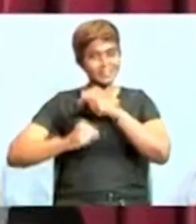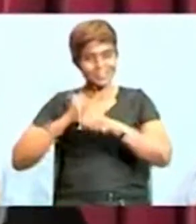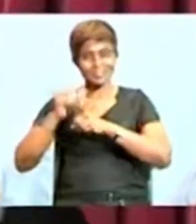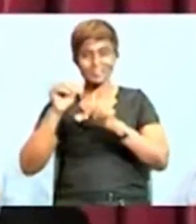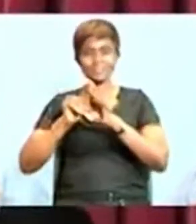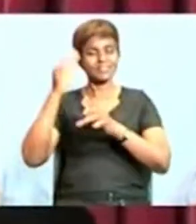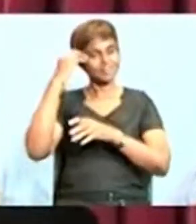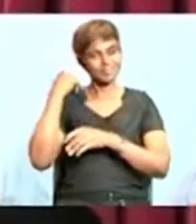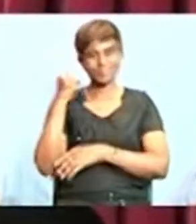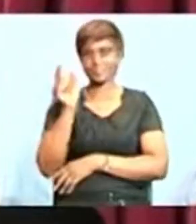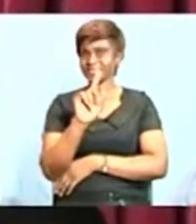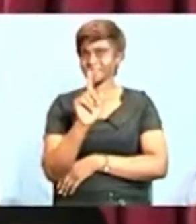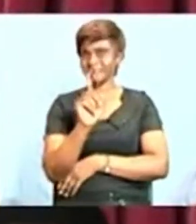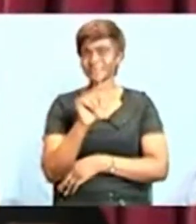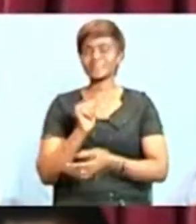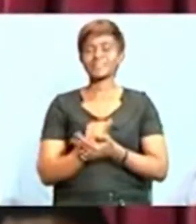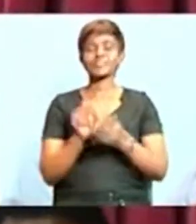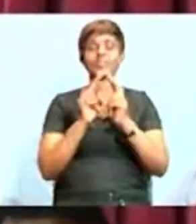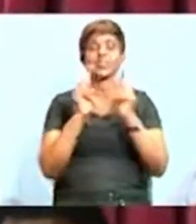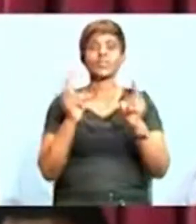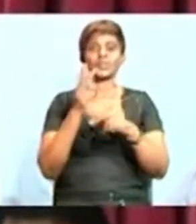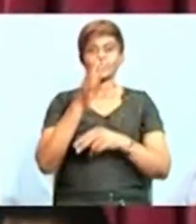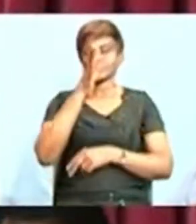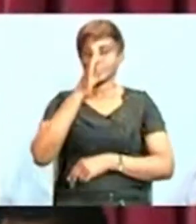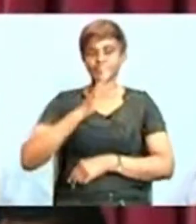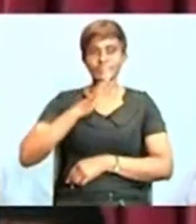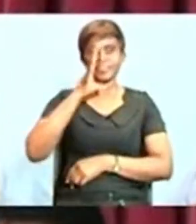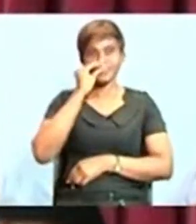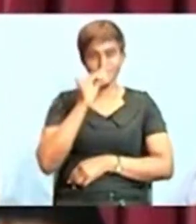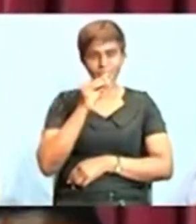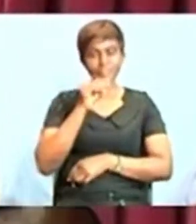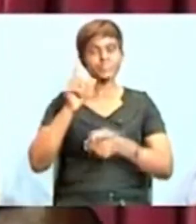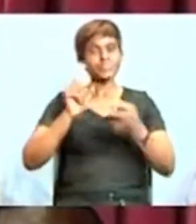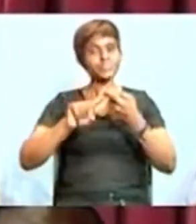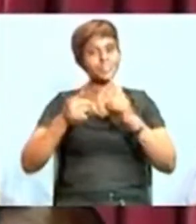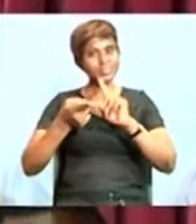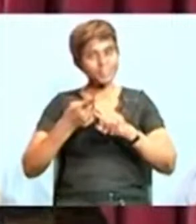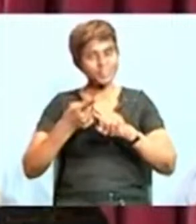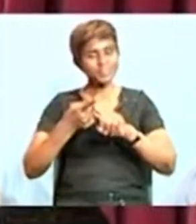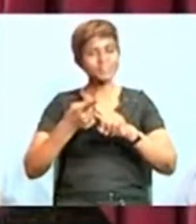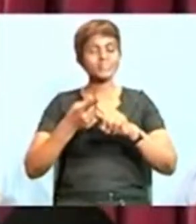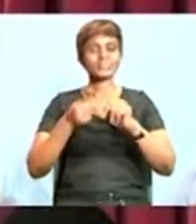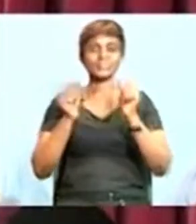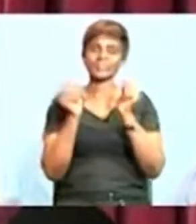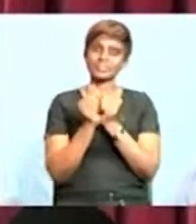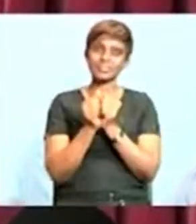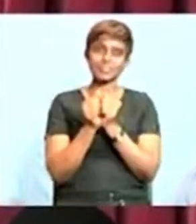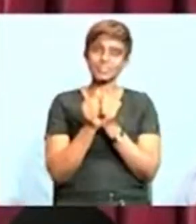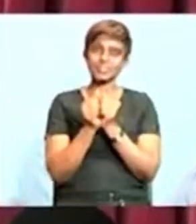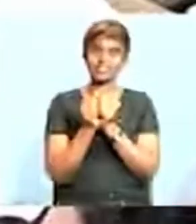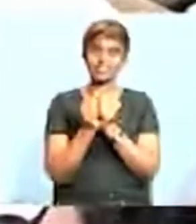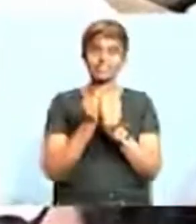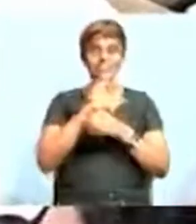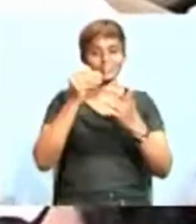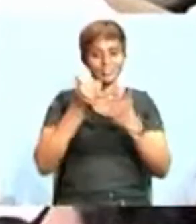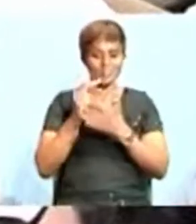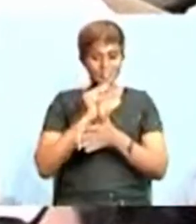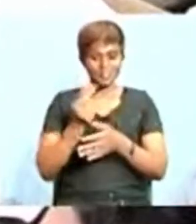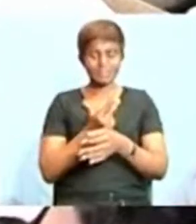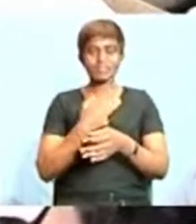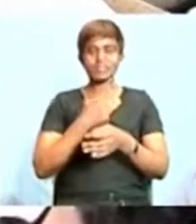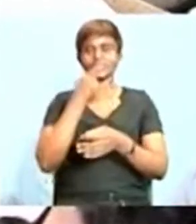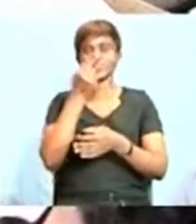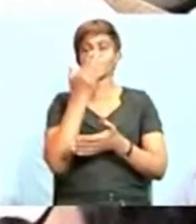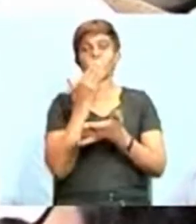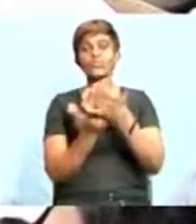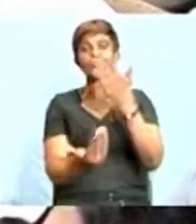offices. So, Madam Speaker, colleagues, and all of us, I say good morning